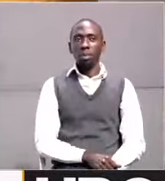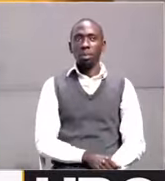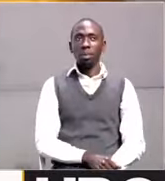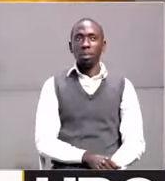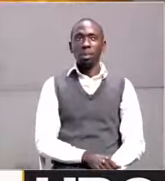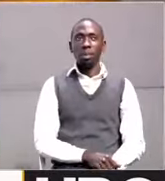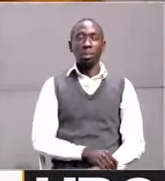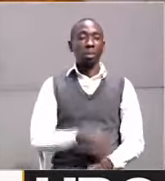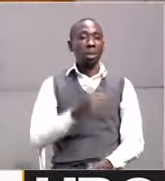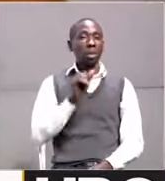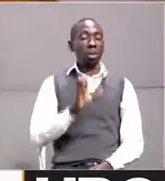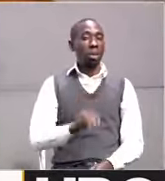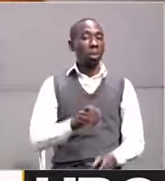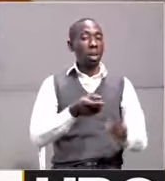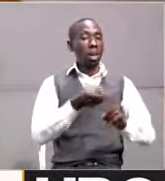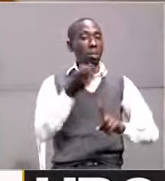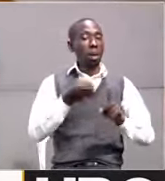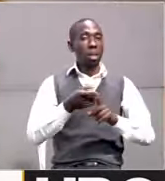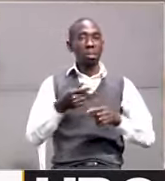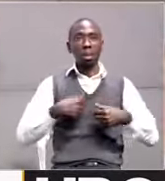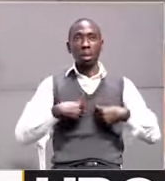So in a month, I can get,